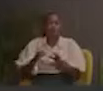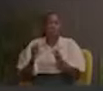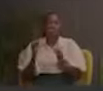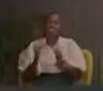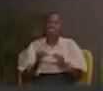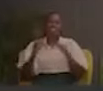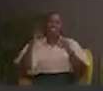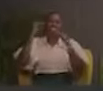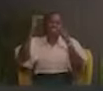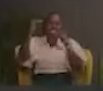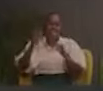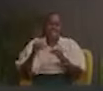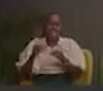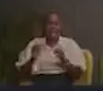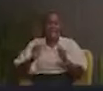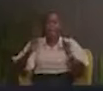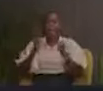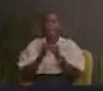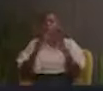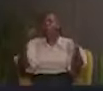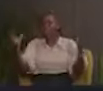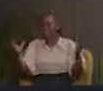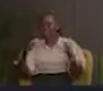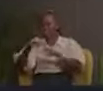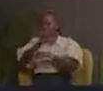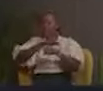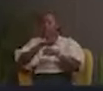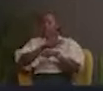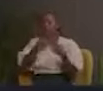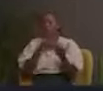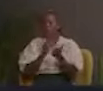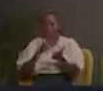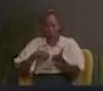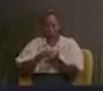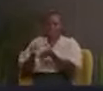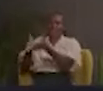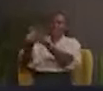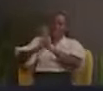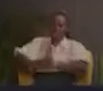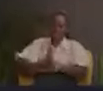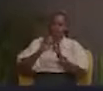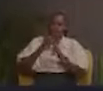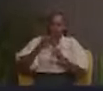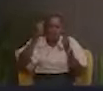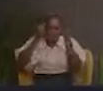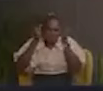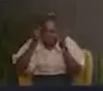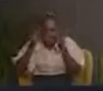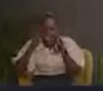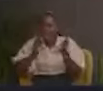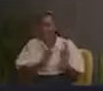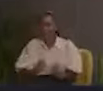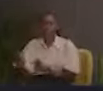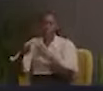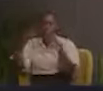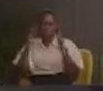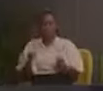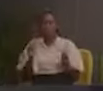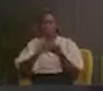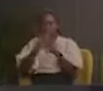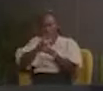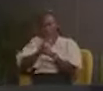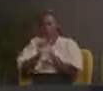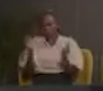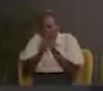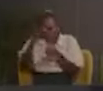the Bible says, far above all that we ask or think, according to the power that works within us.